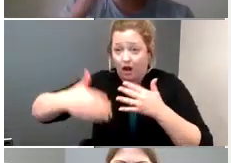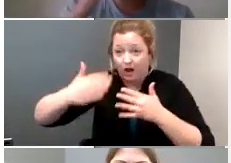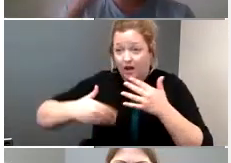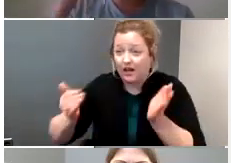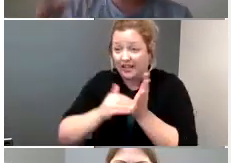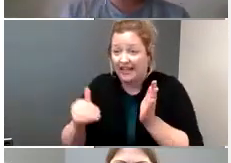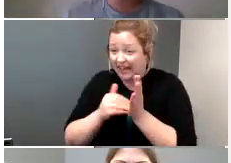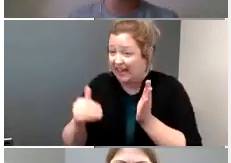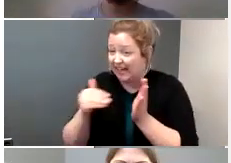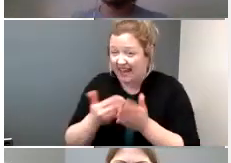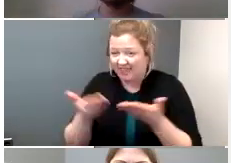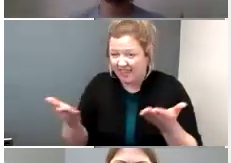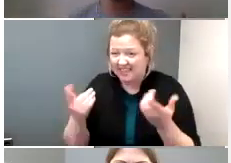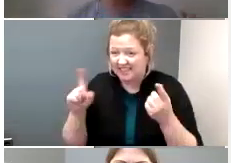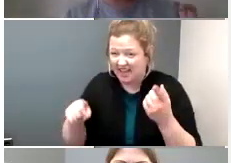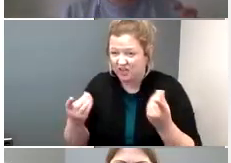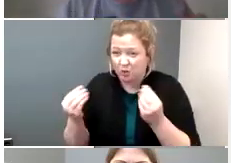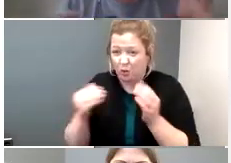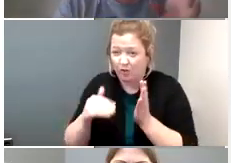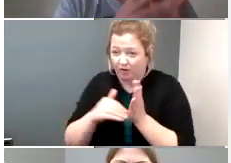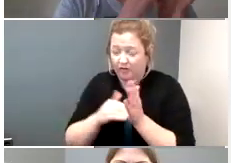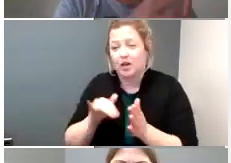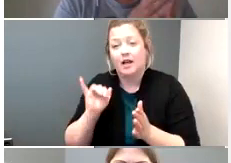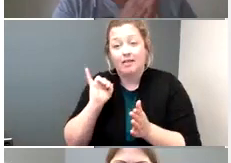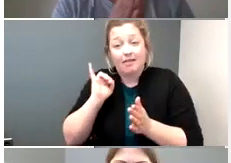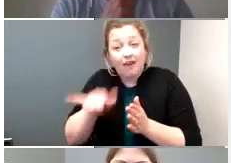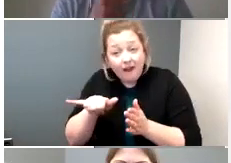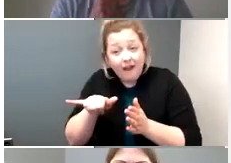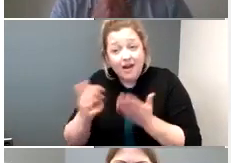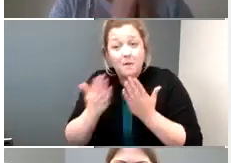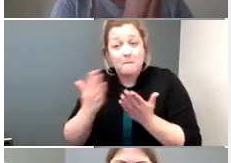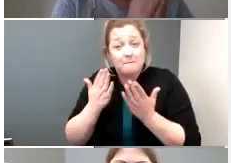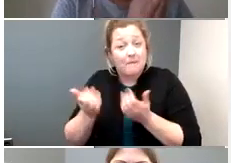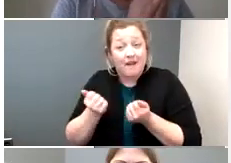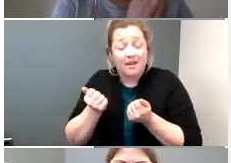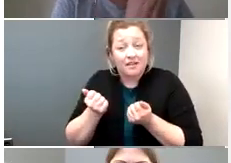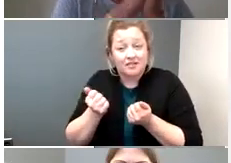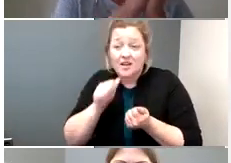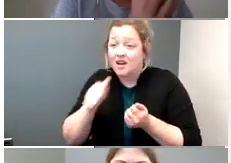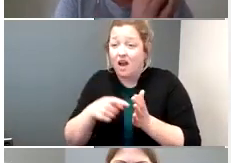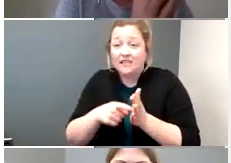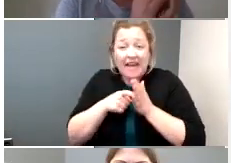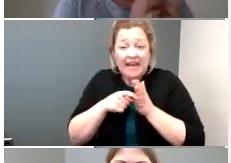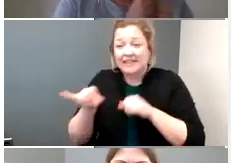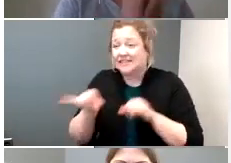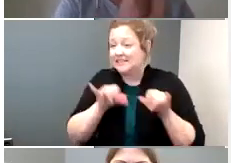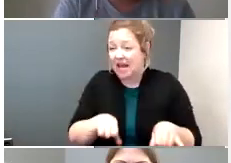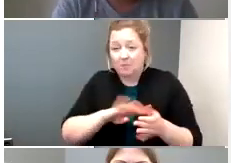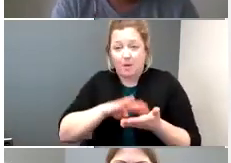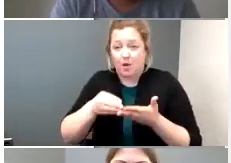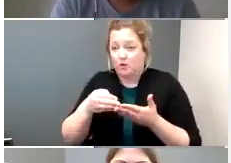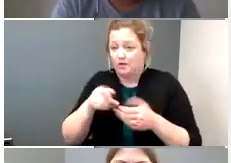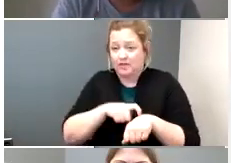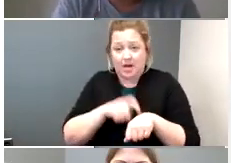over time. And that is where some recursive functions might not take the same amount of time as iterative functions, and some iterative functions might be